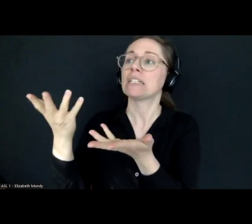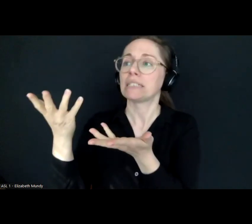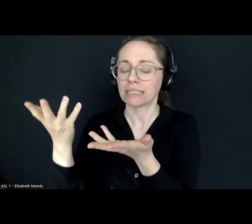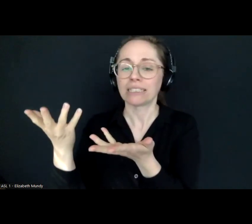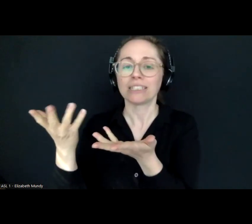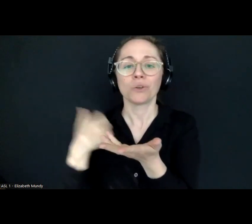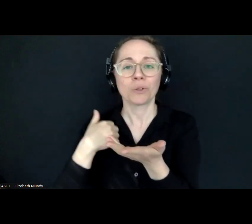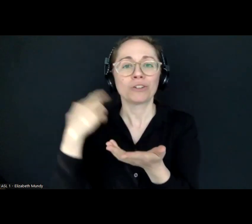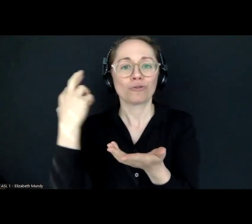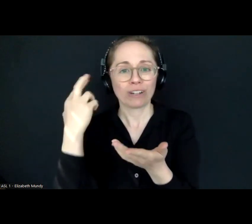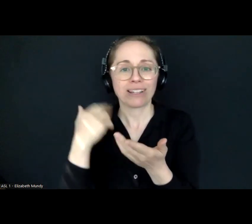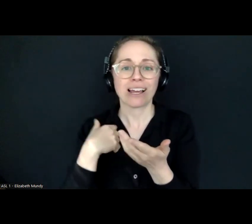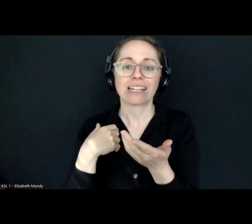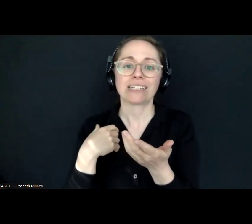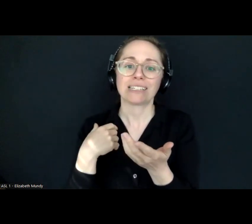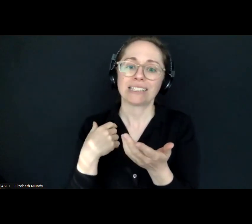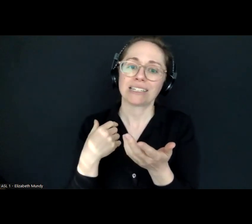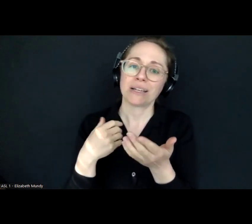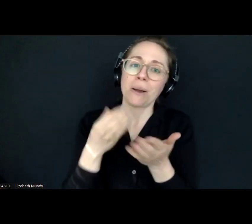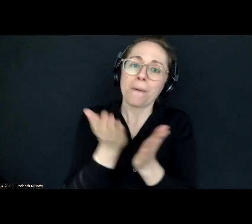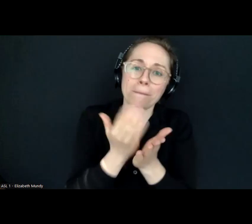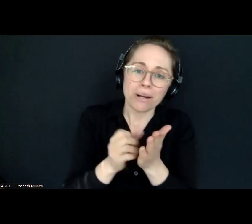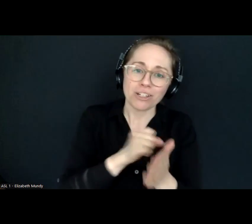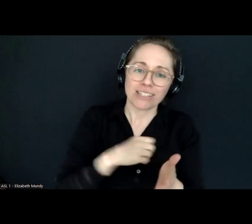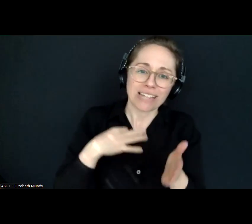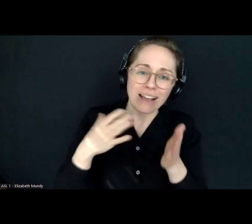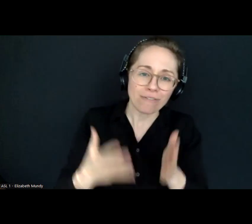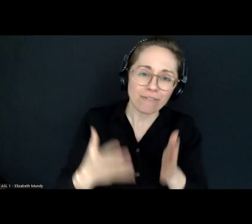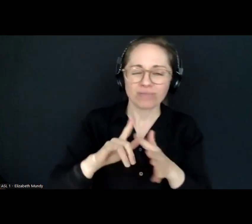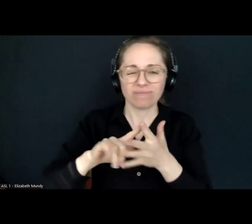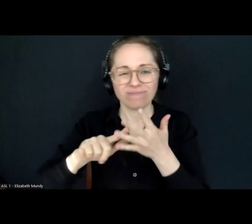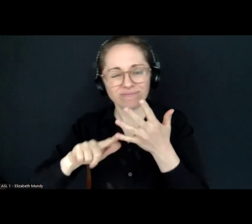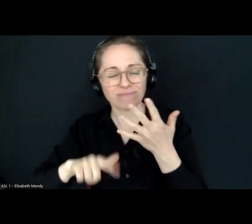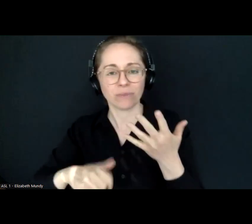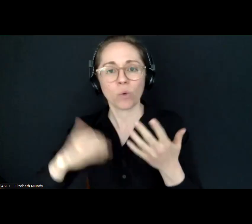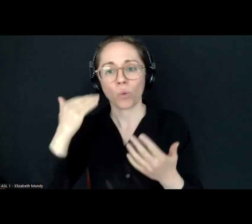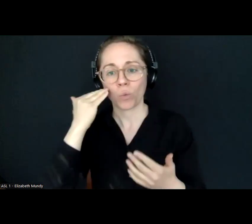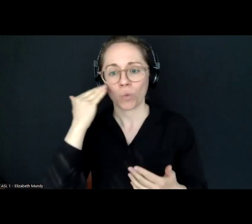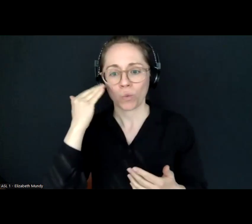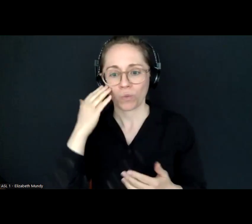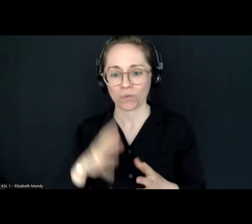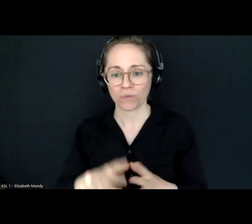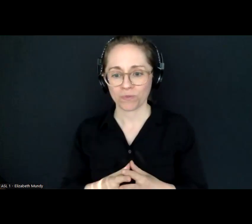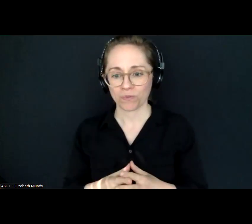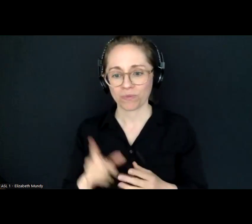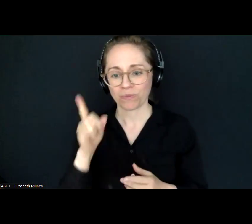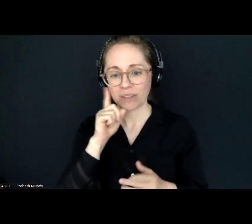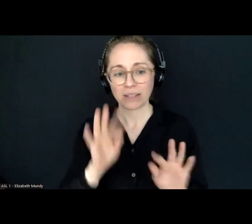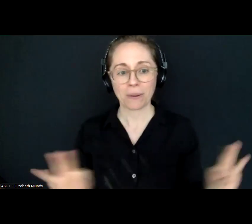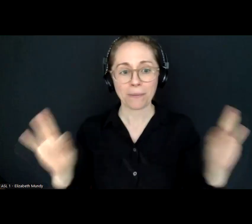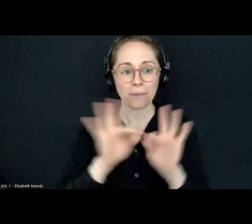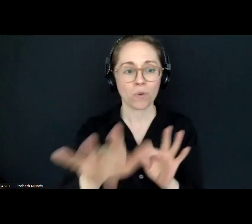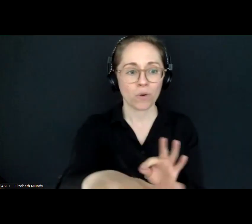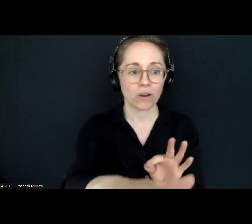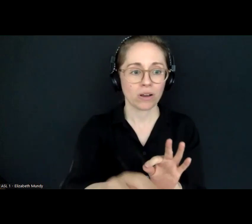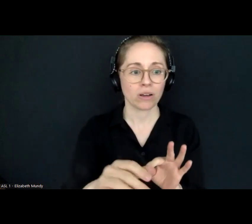budget staffers and ledge staffers and others. But I just think that it's crucial that as